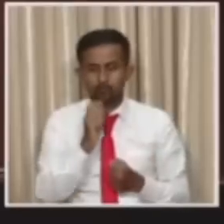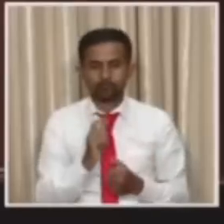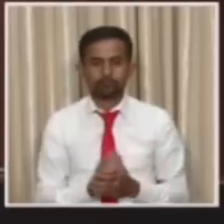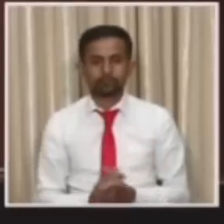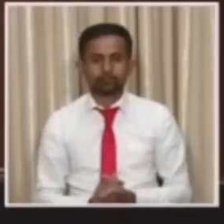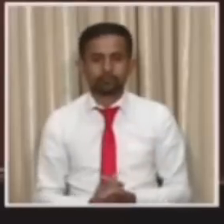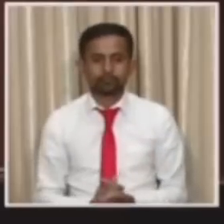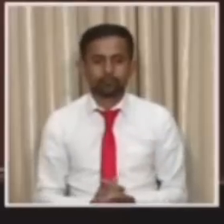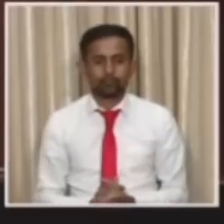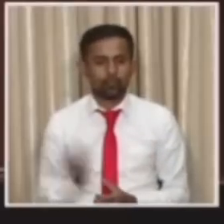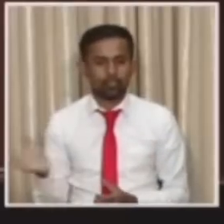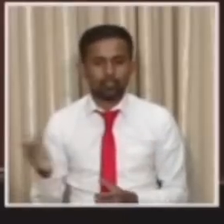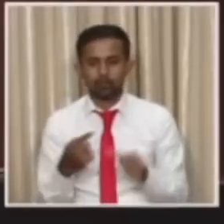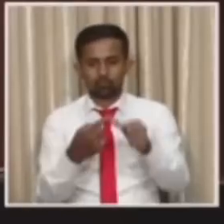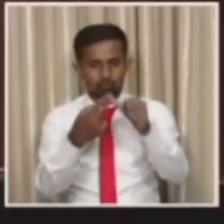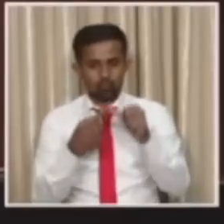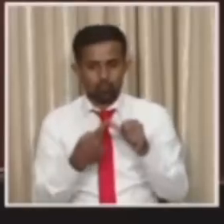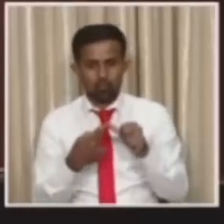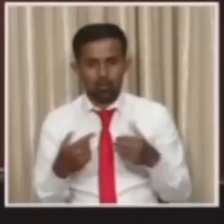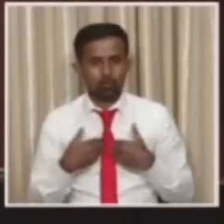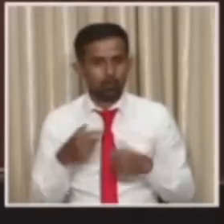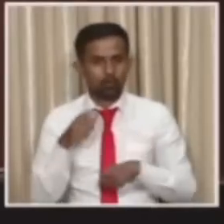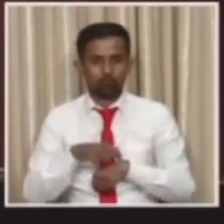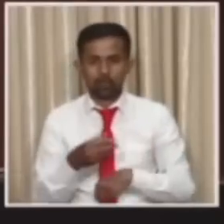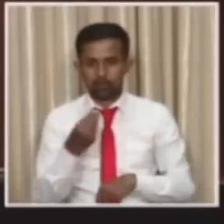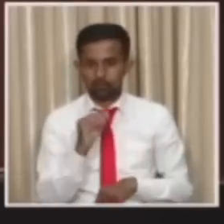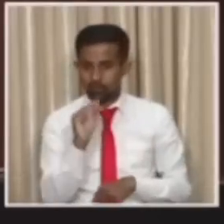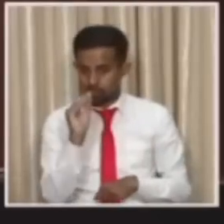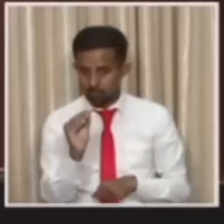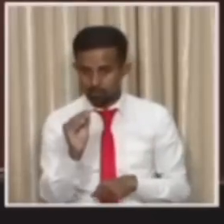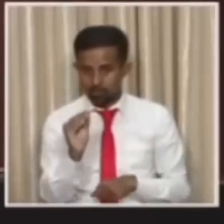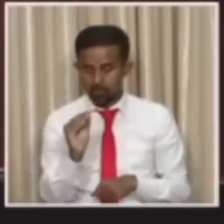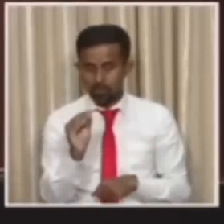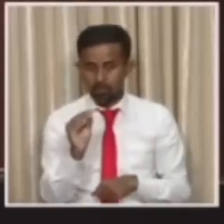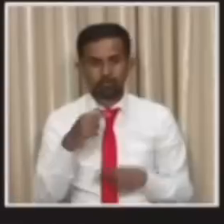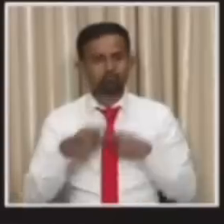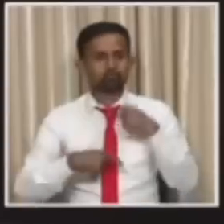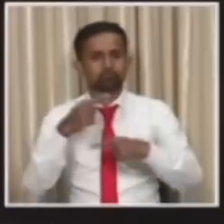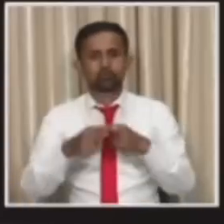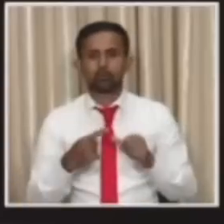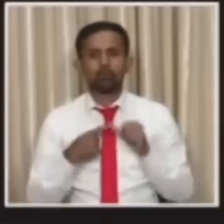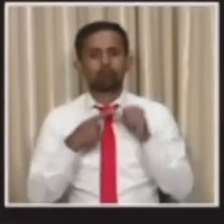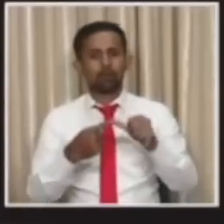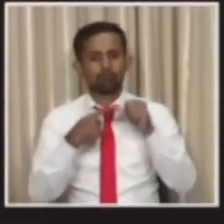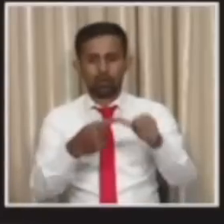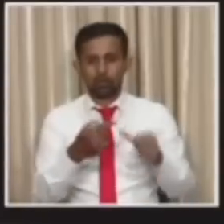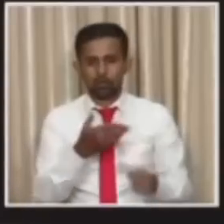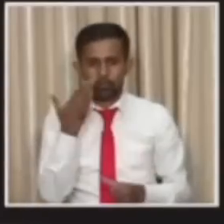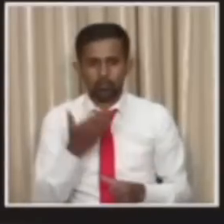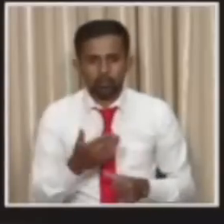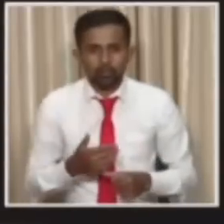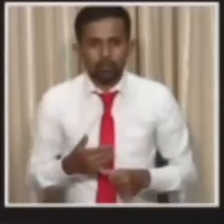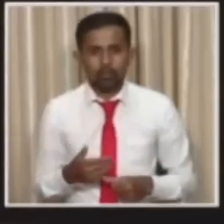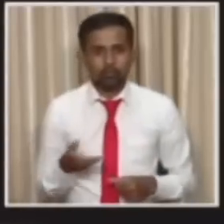to respond and re-respond, this house will go on responding and re-responding. Right? It has to stop at one point and you have to control the